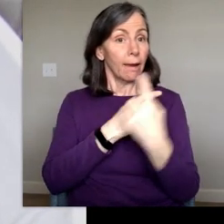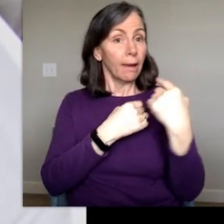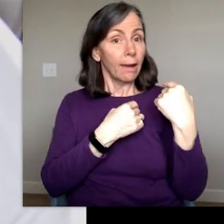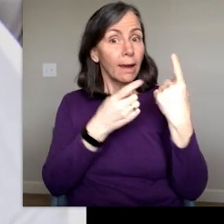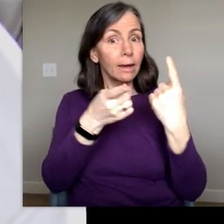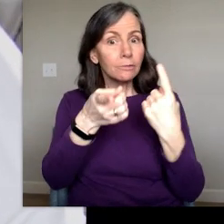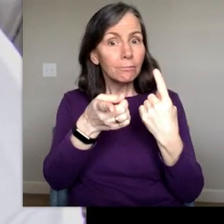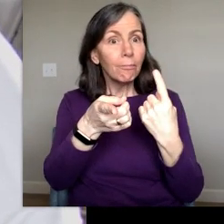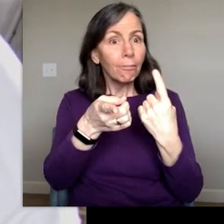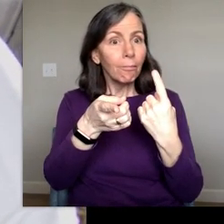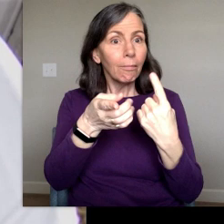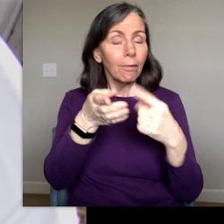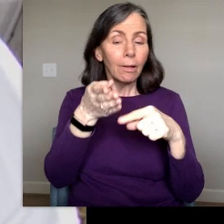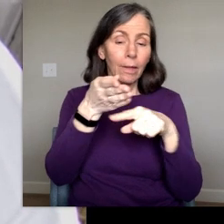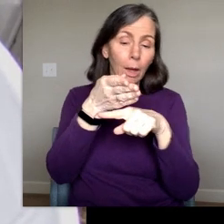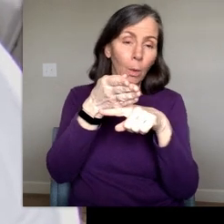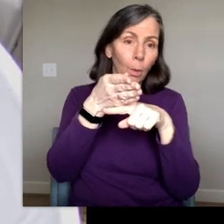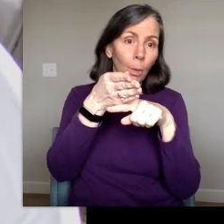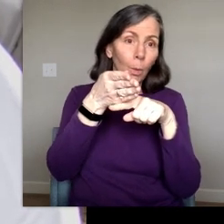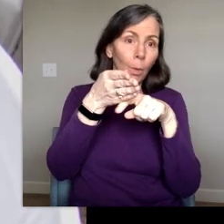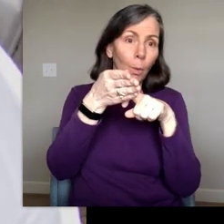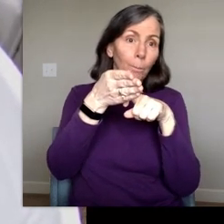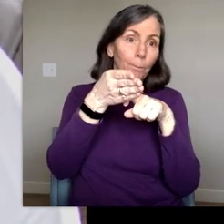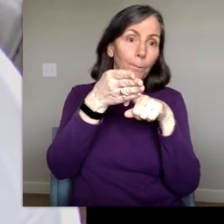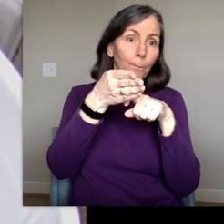completely losing their pelvic spines.